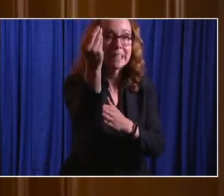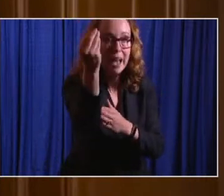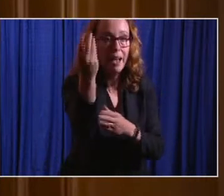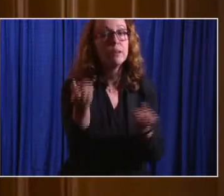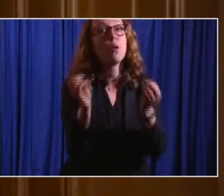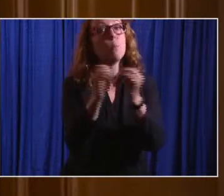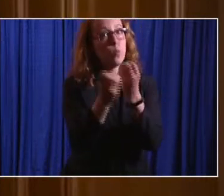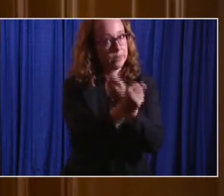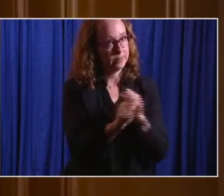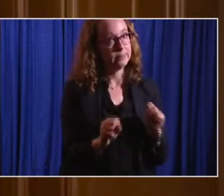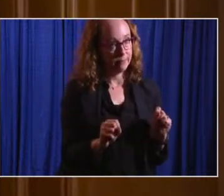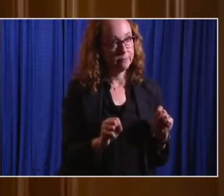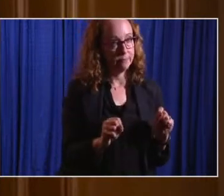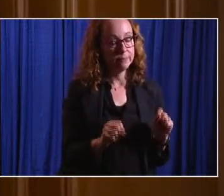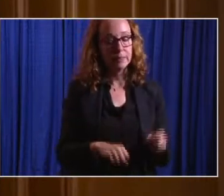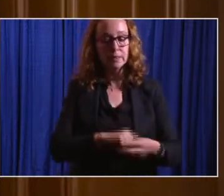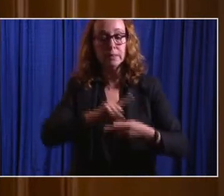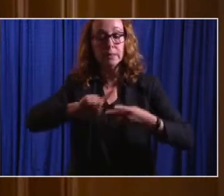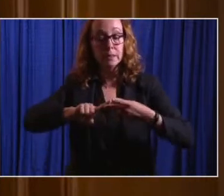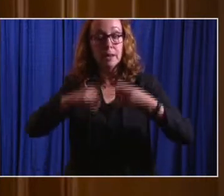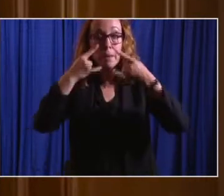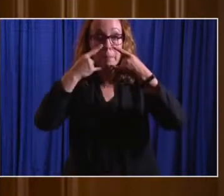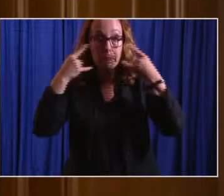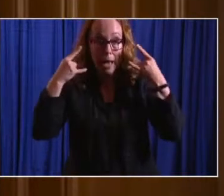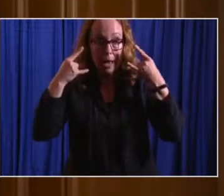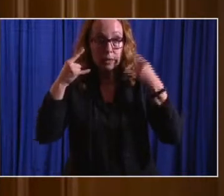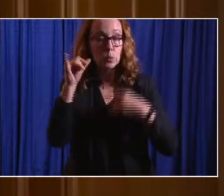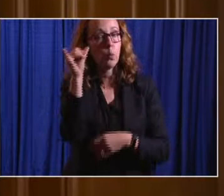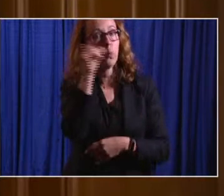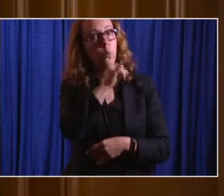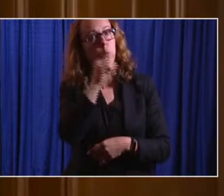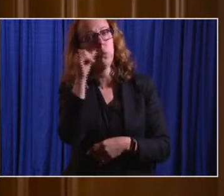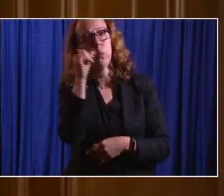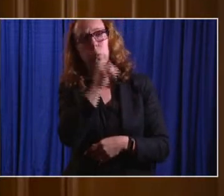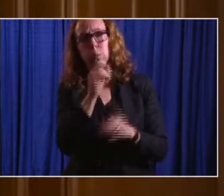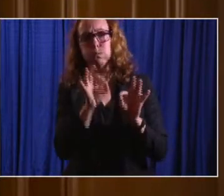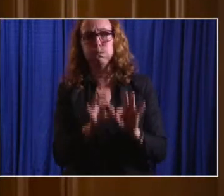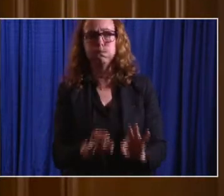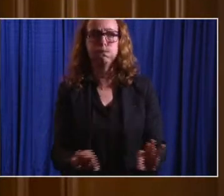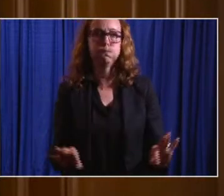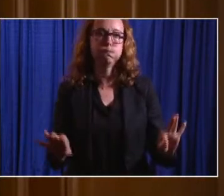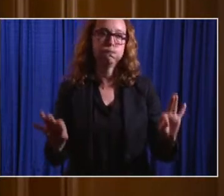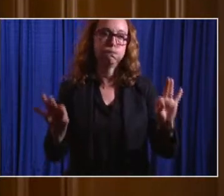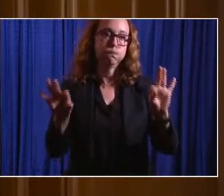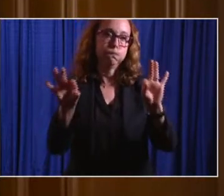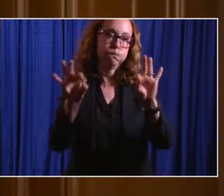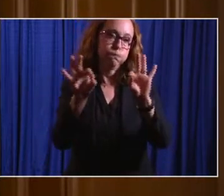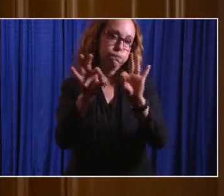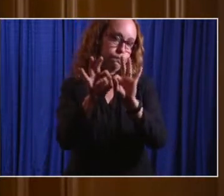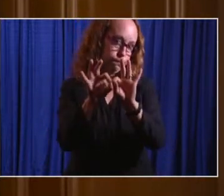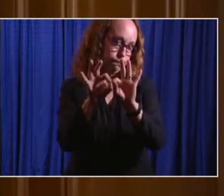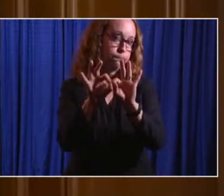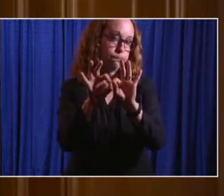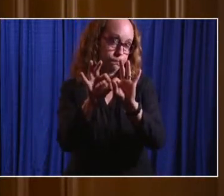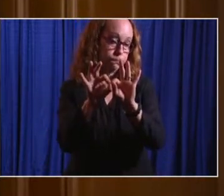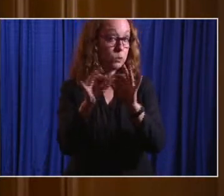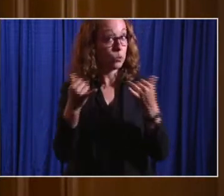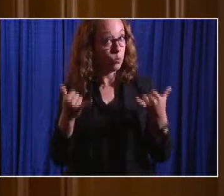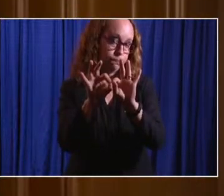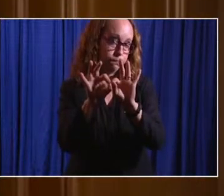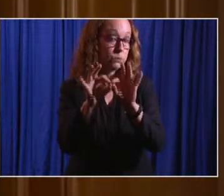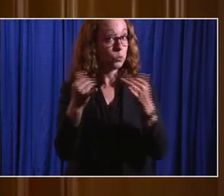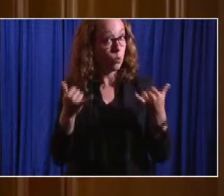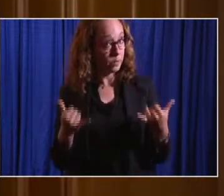and two, wearing masks really matter. And those are just as we move forward in this, and as